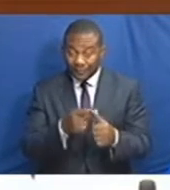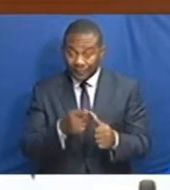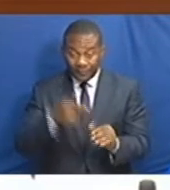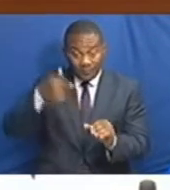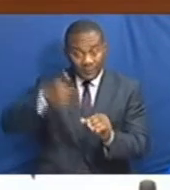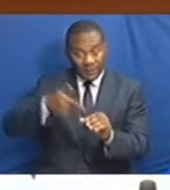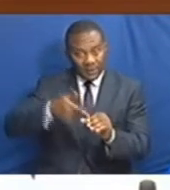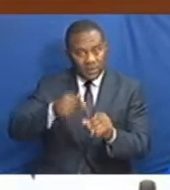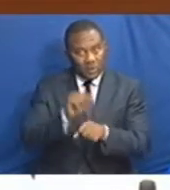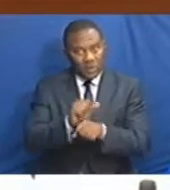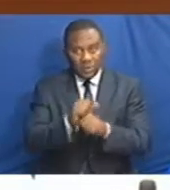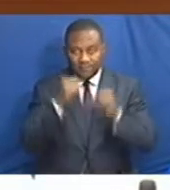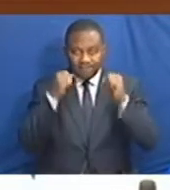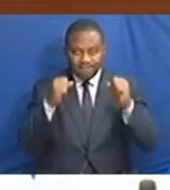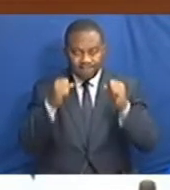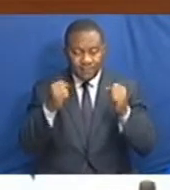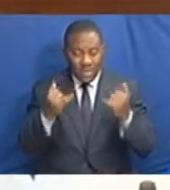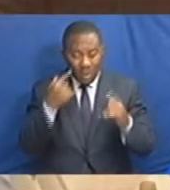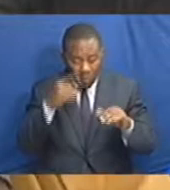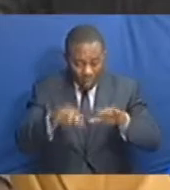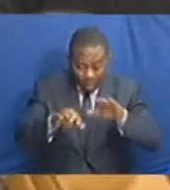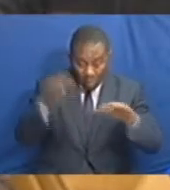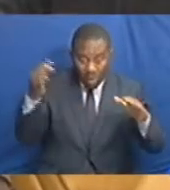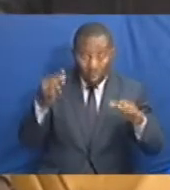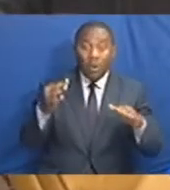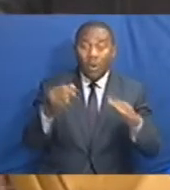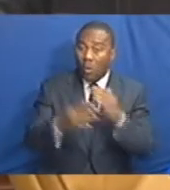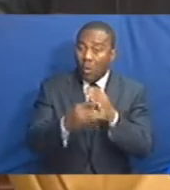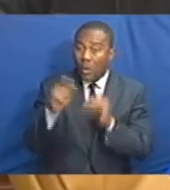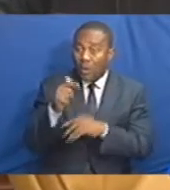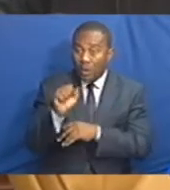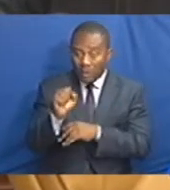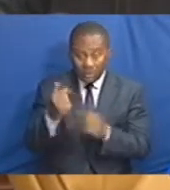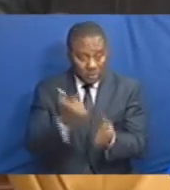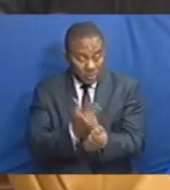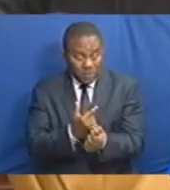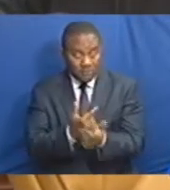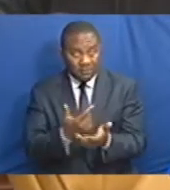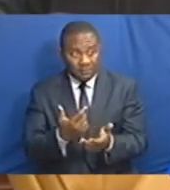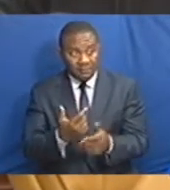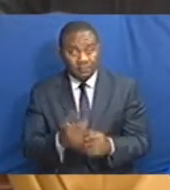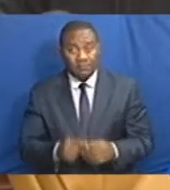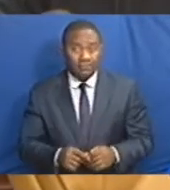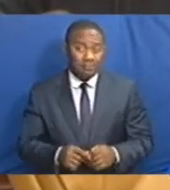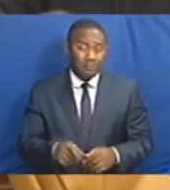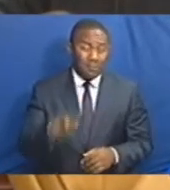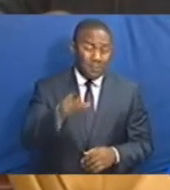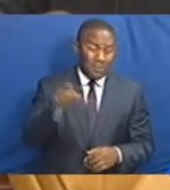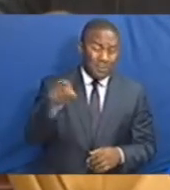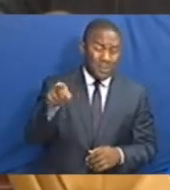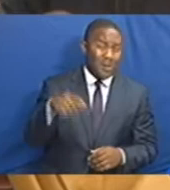serious with the finding of oil and gas, which our friends from the other side did not allow